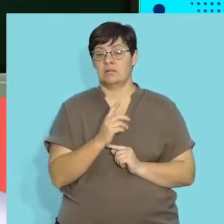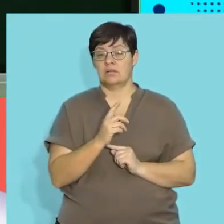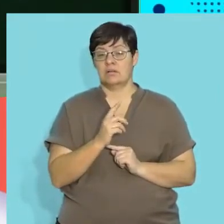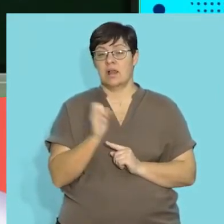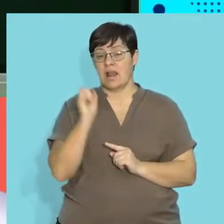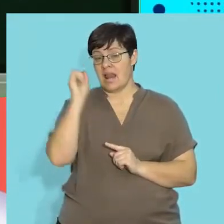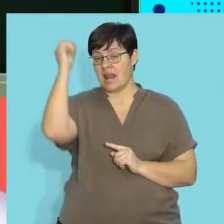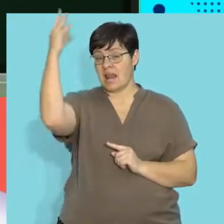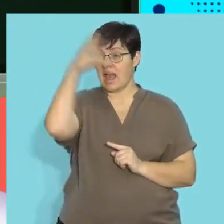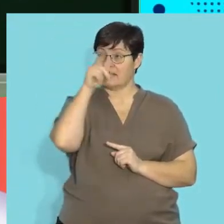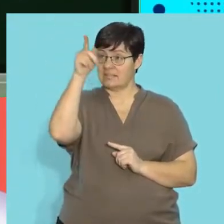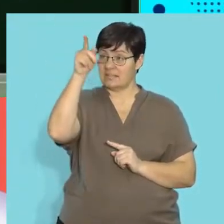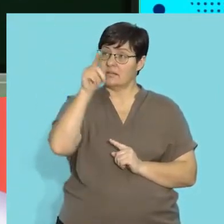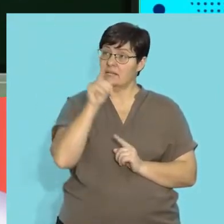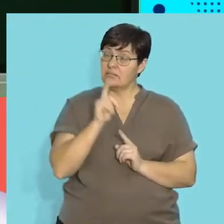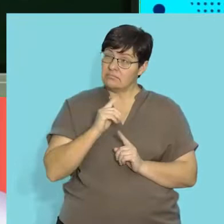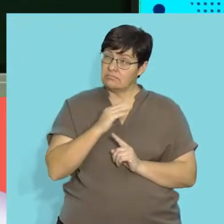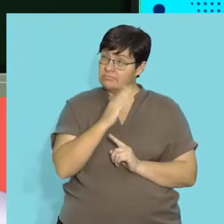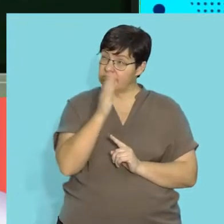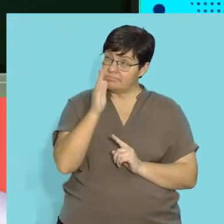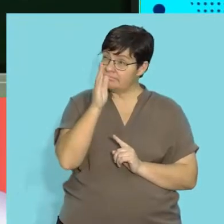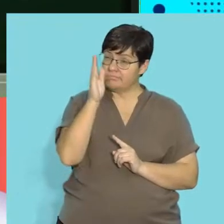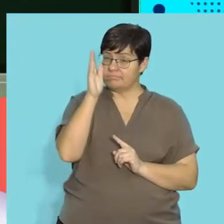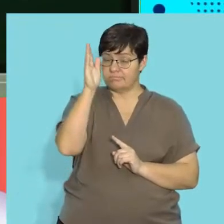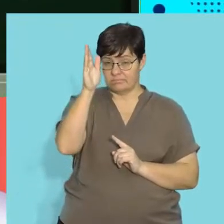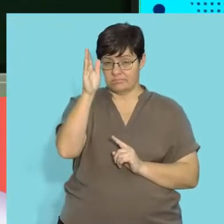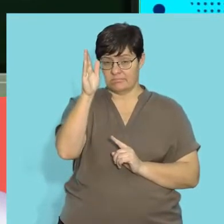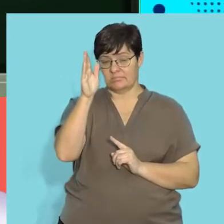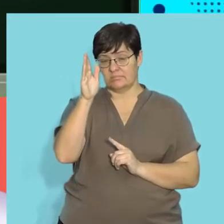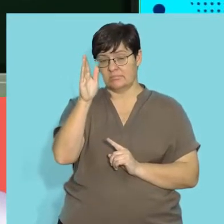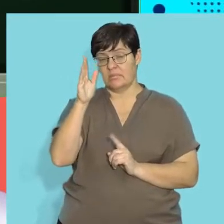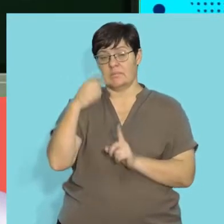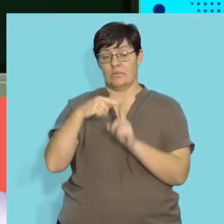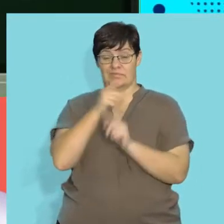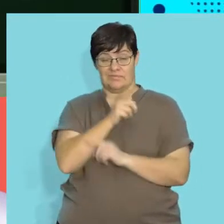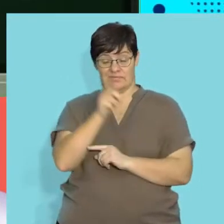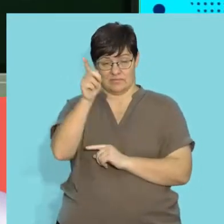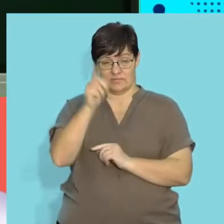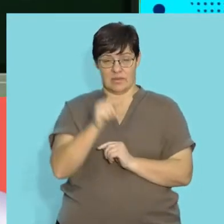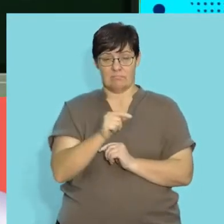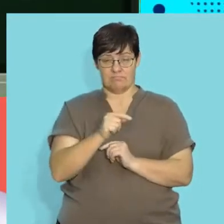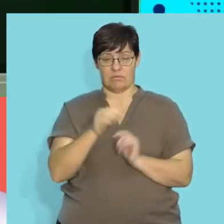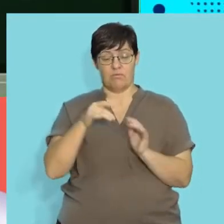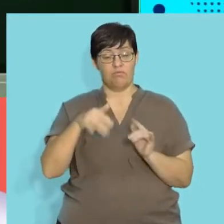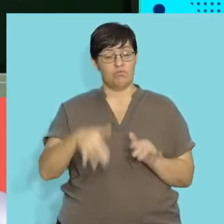towards the light, it is attracted towards the stimulus. However,